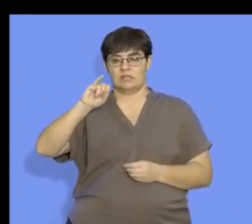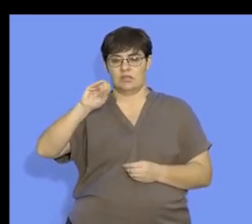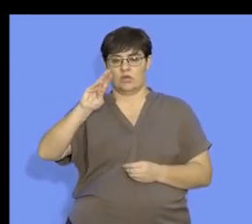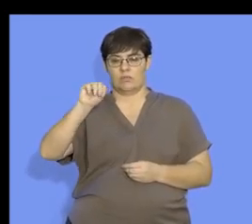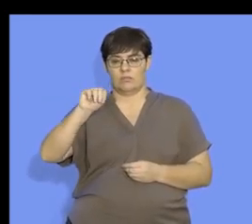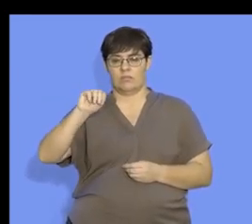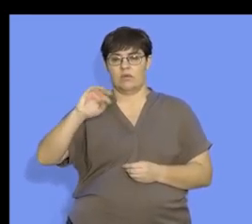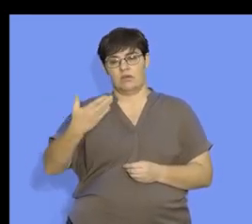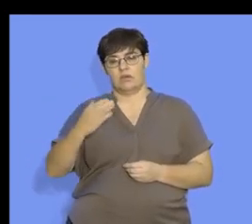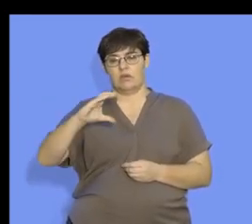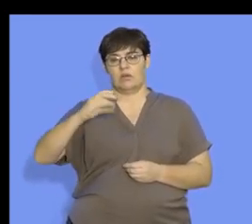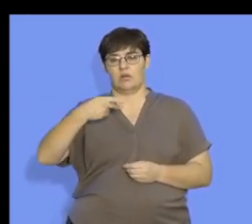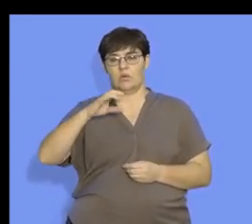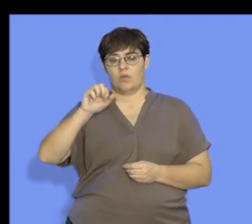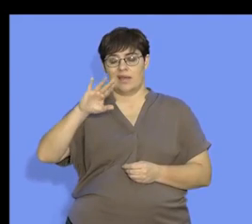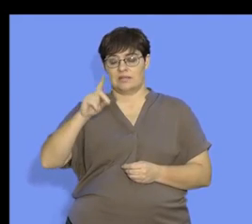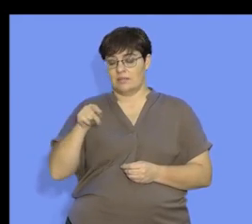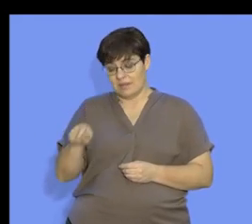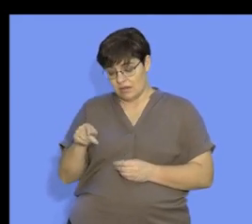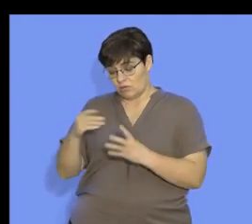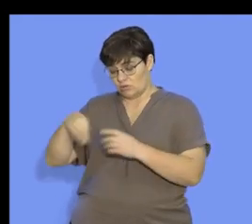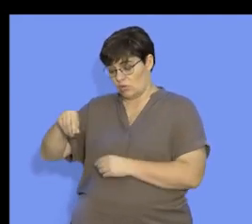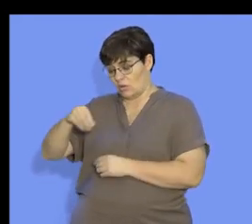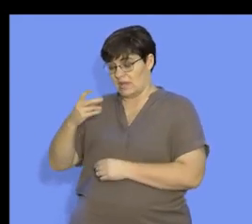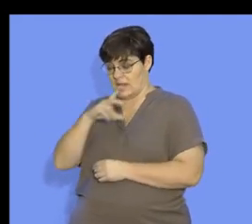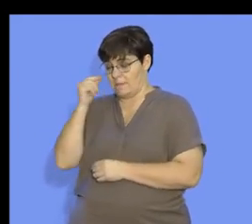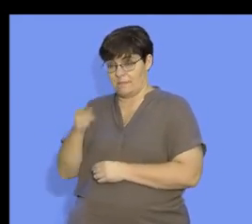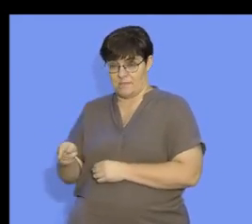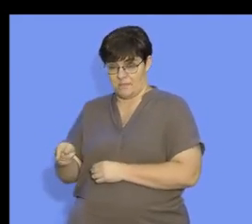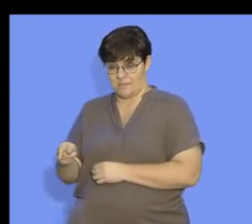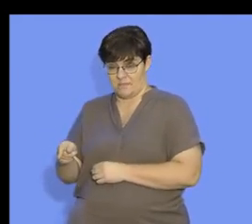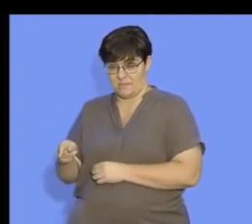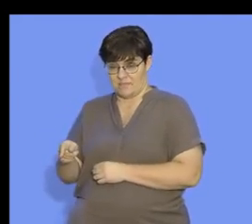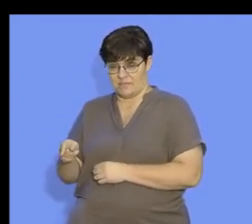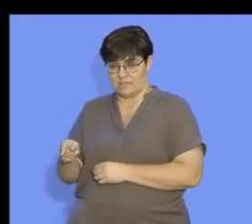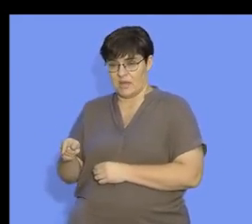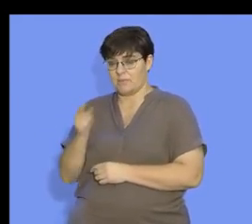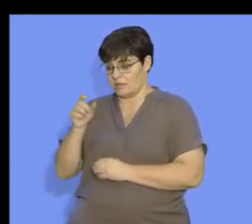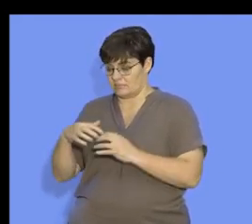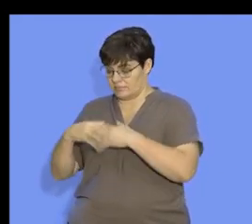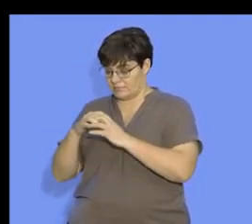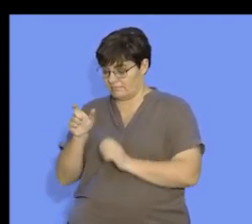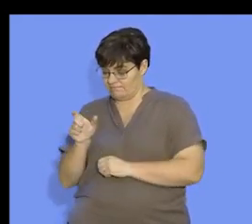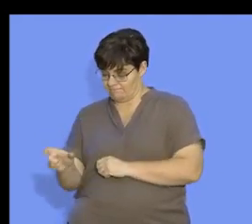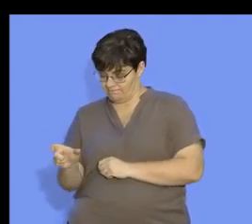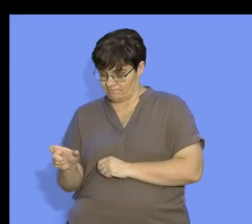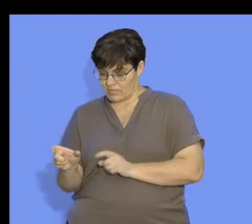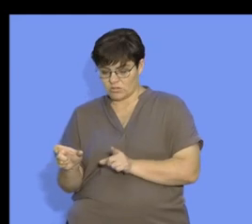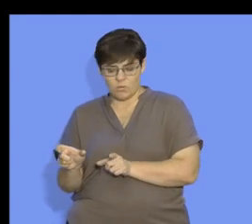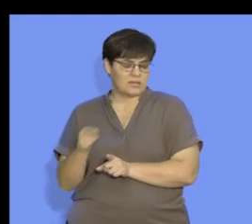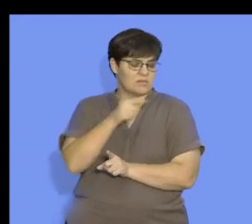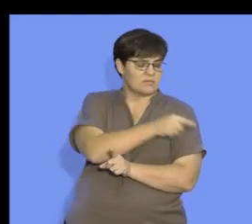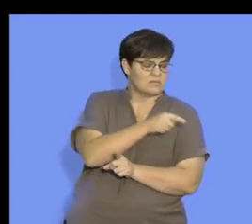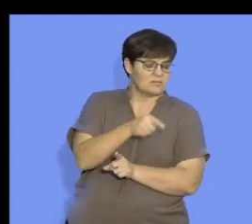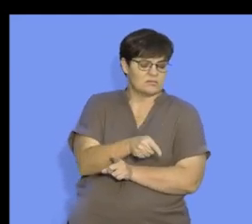start? We are given the chemical name of the salt, right? But then we want to come up with a balanced equation of reaction